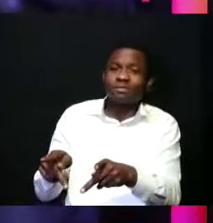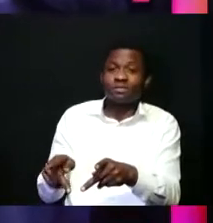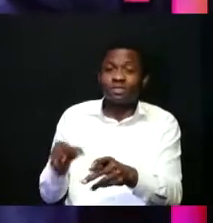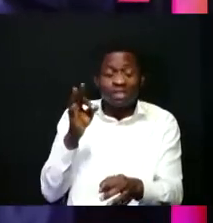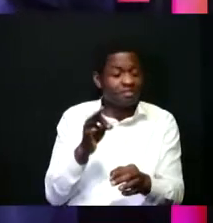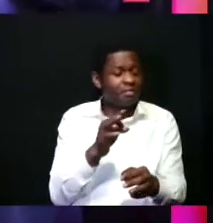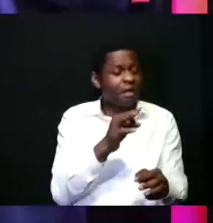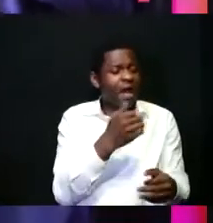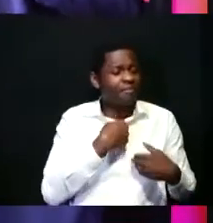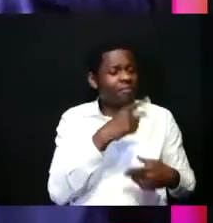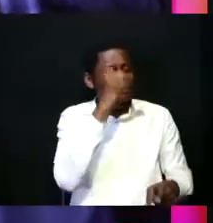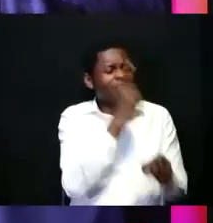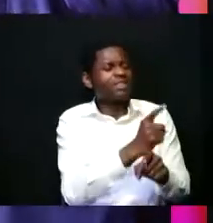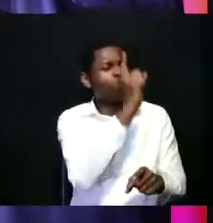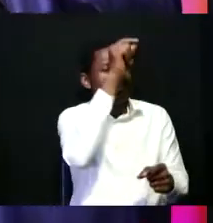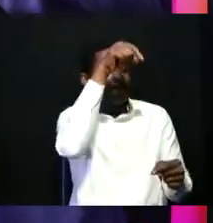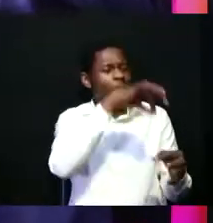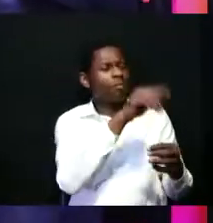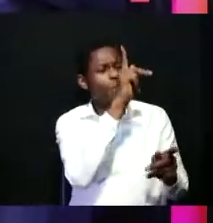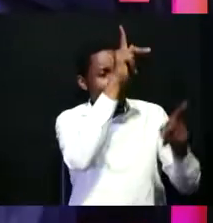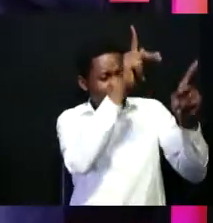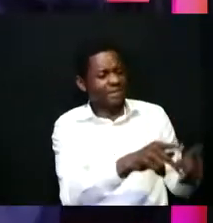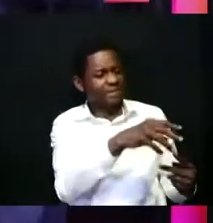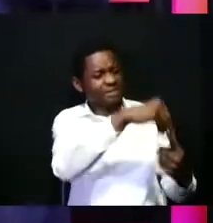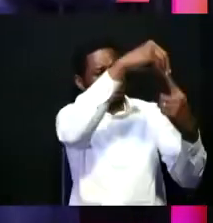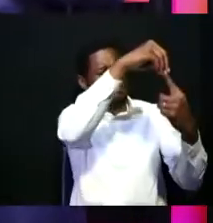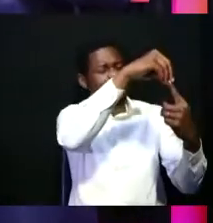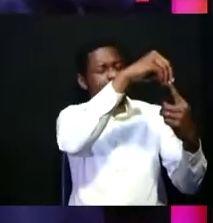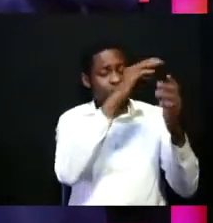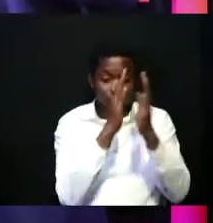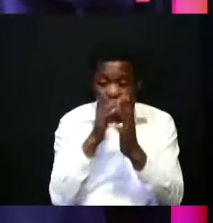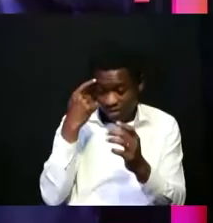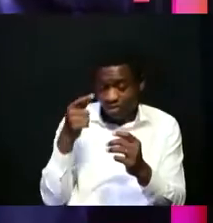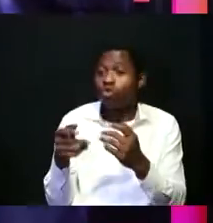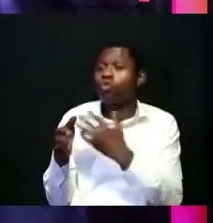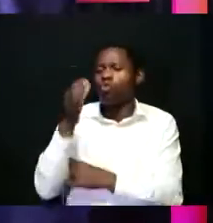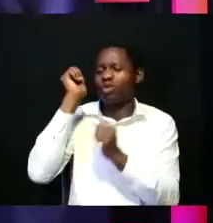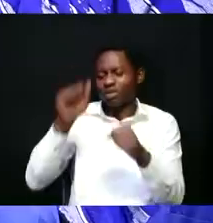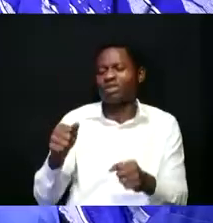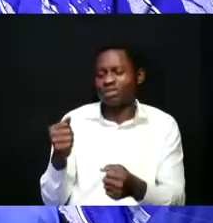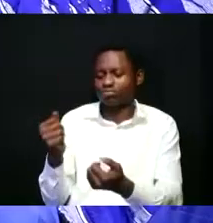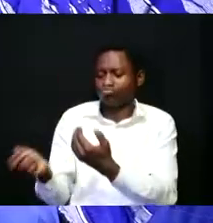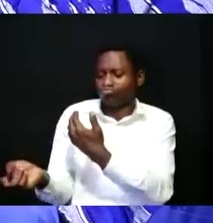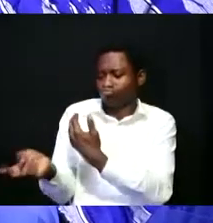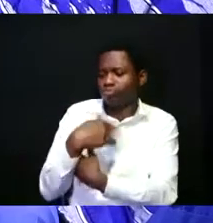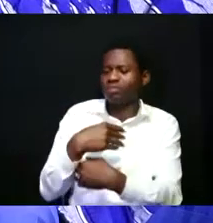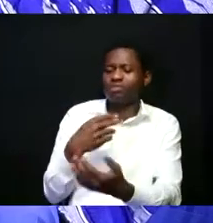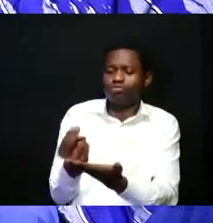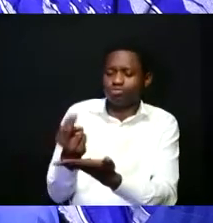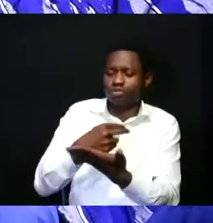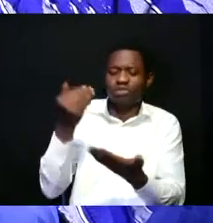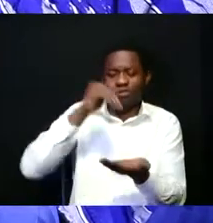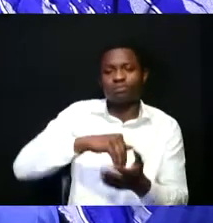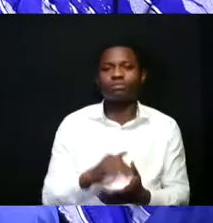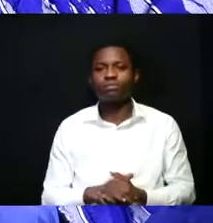of thousand, God can restore.